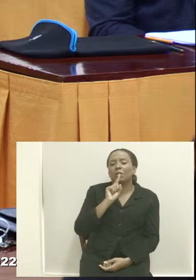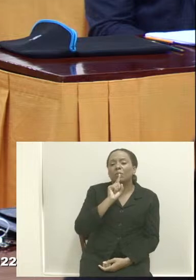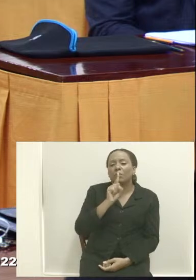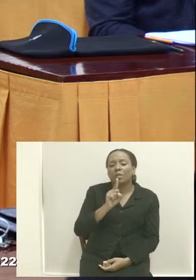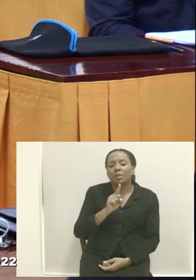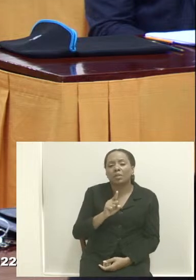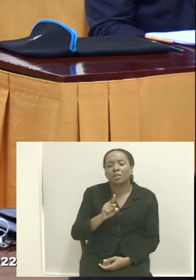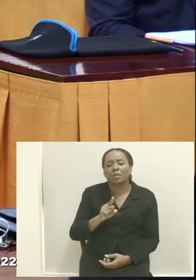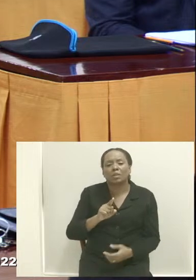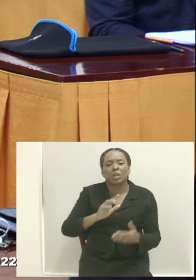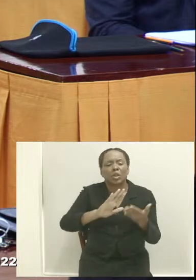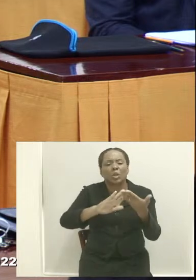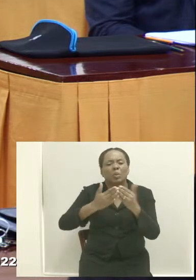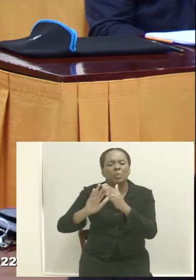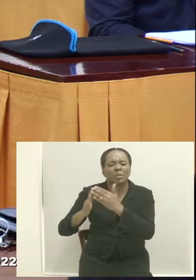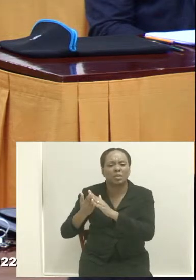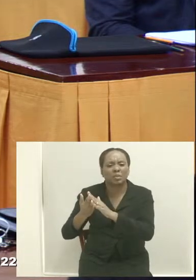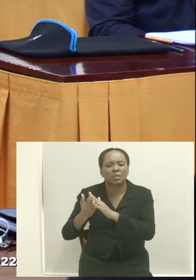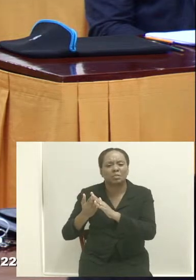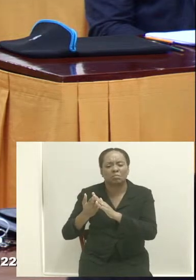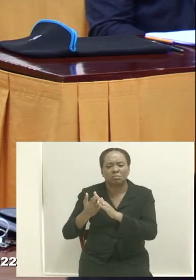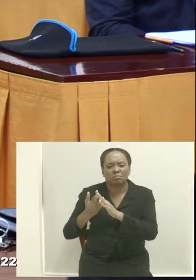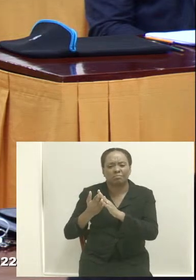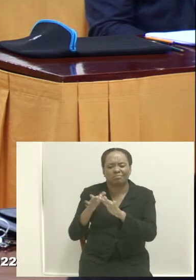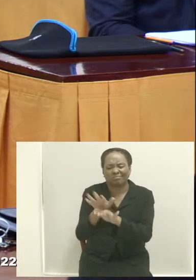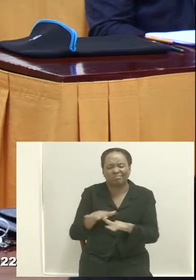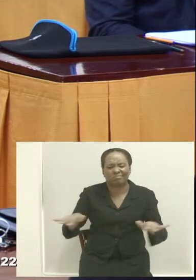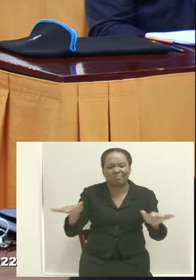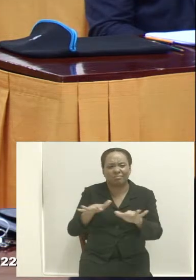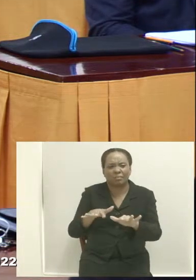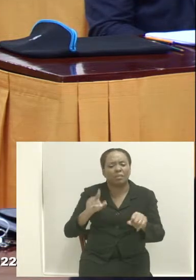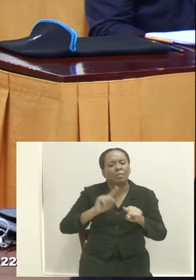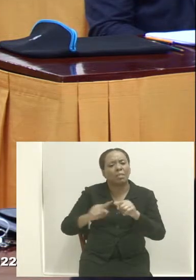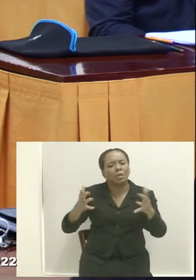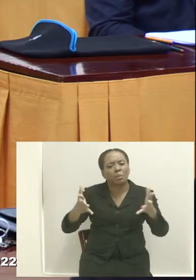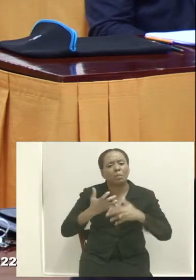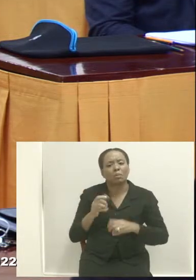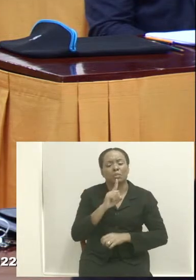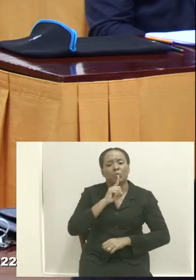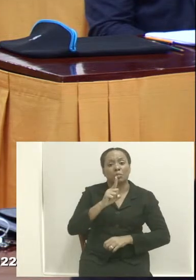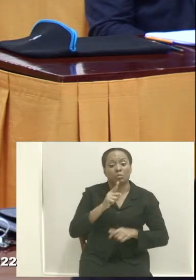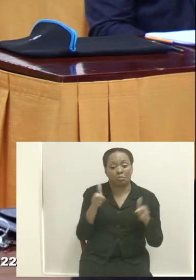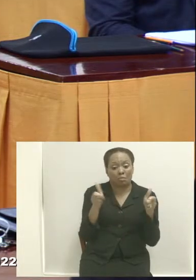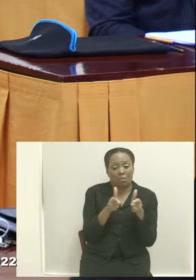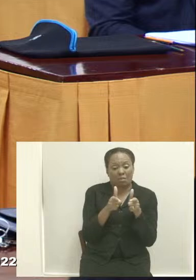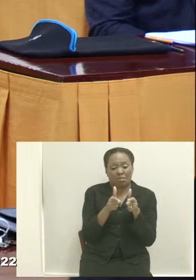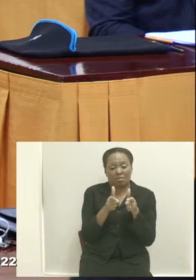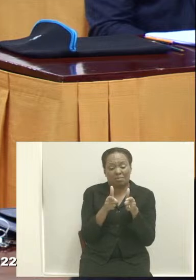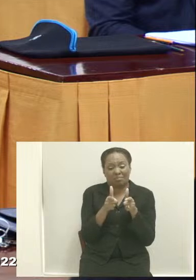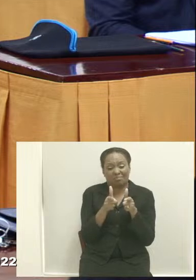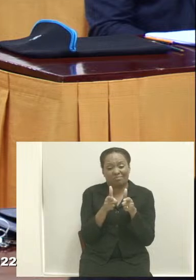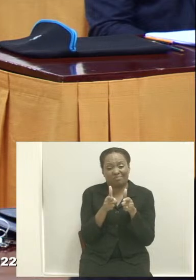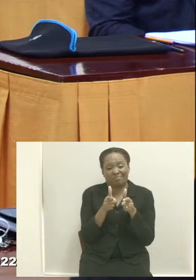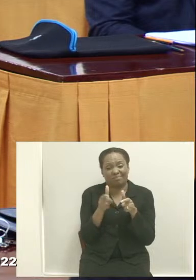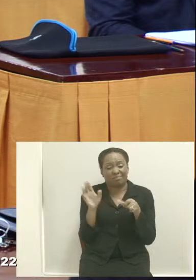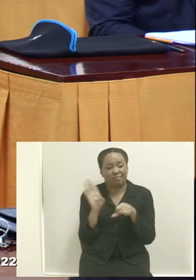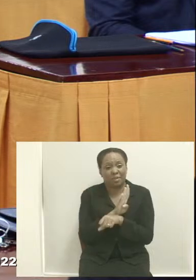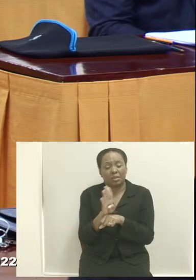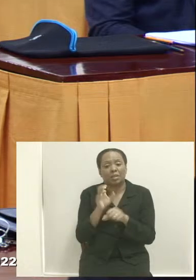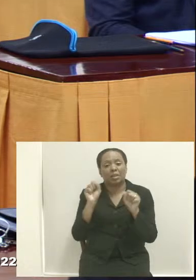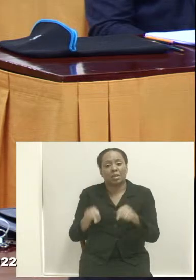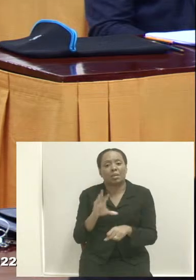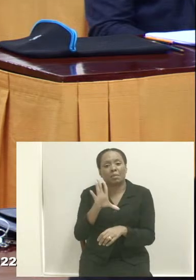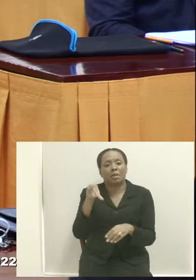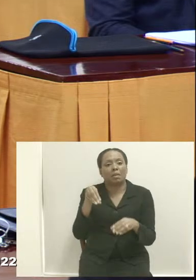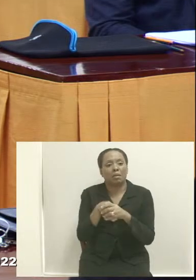that those small and micro businesses can take part in this new sector, which we call the renewable energy